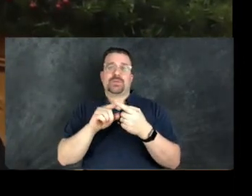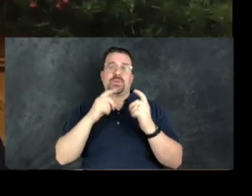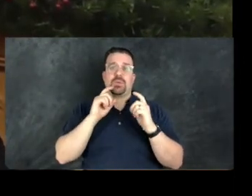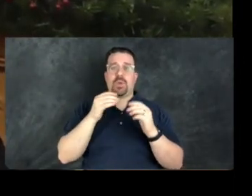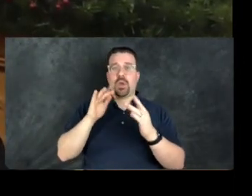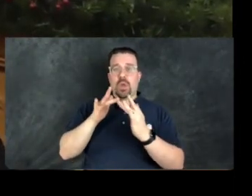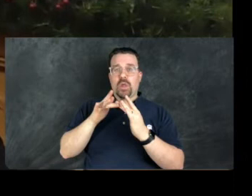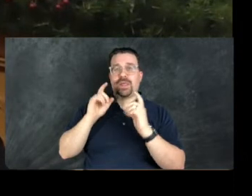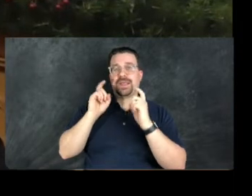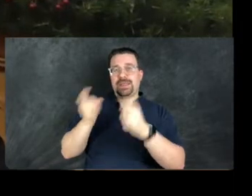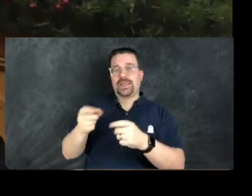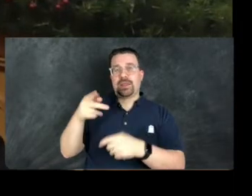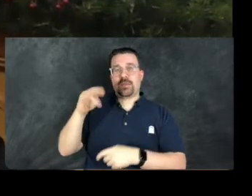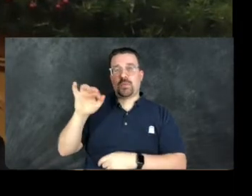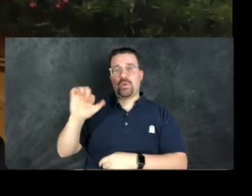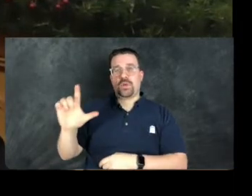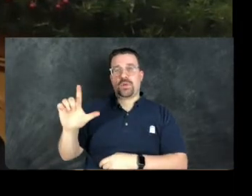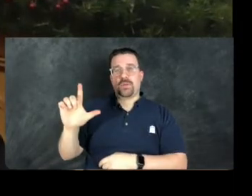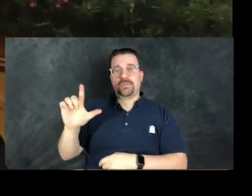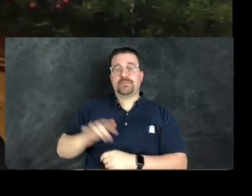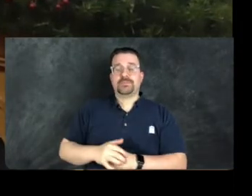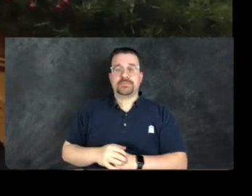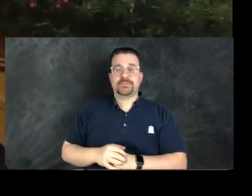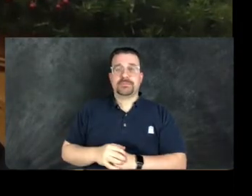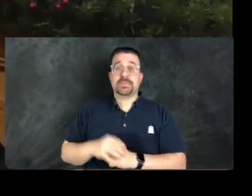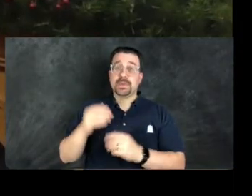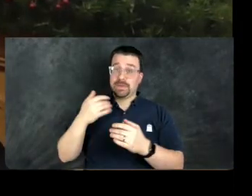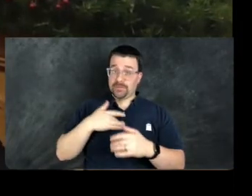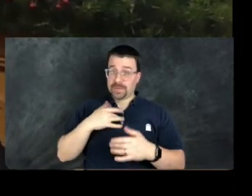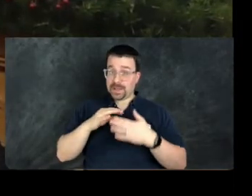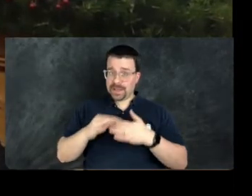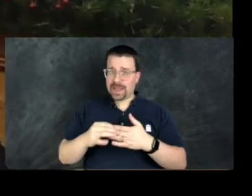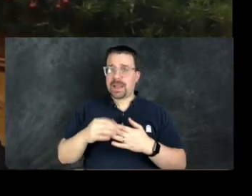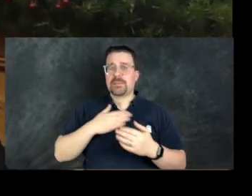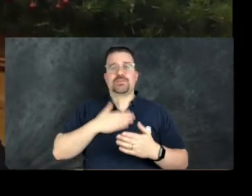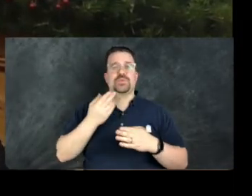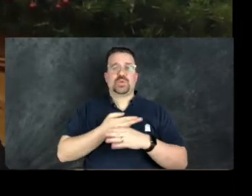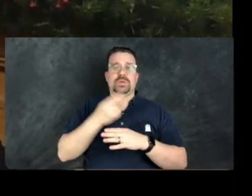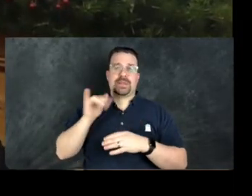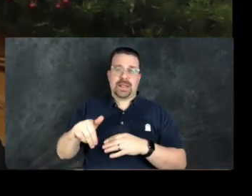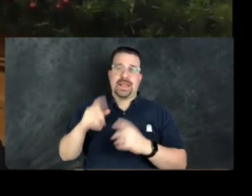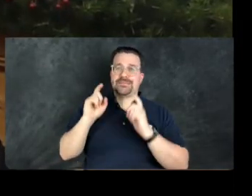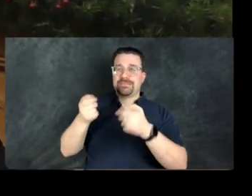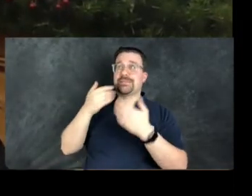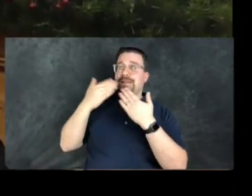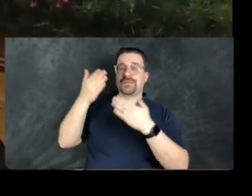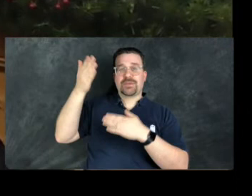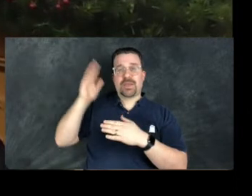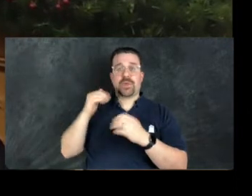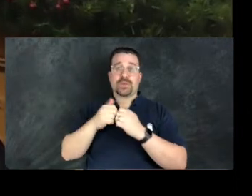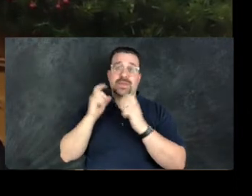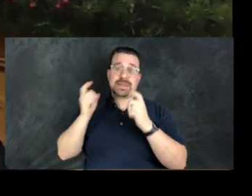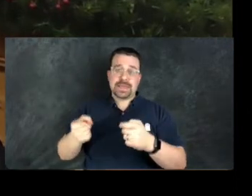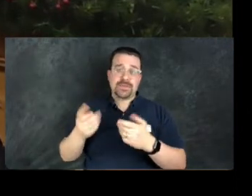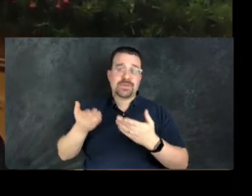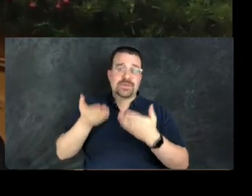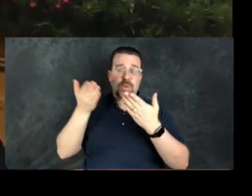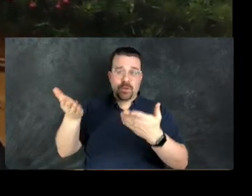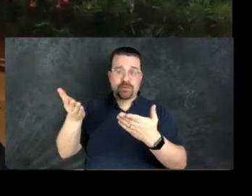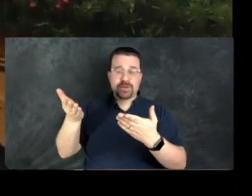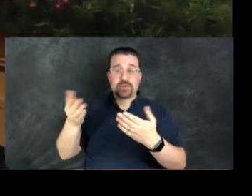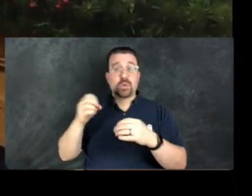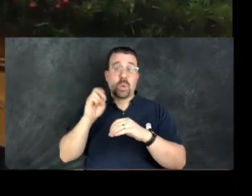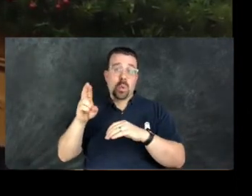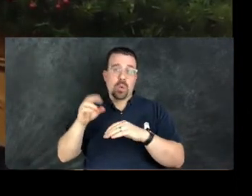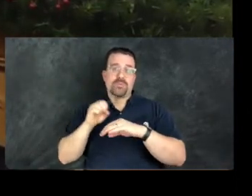contains another link to our online giving portal. As you feel led, please use that link to give thanks to God with your gifts, tithes, and offerings, or